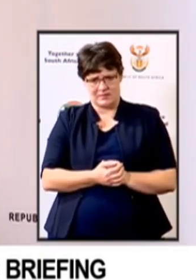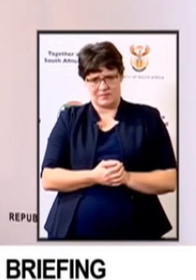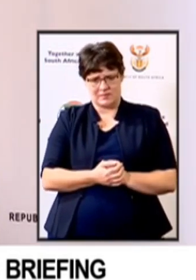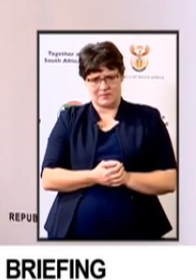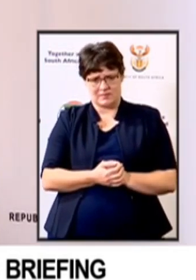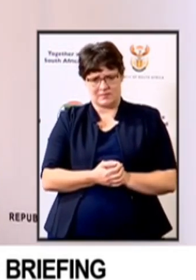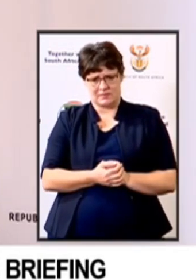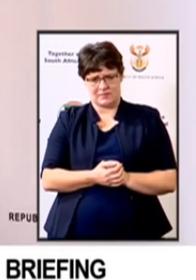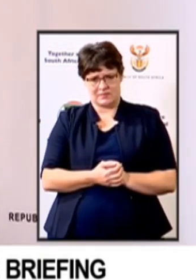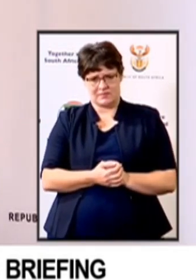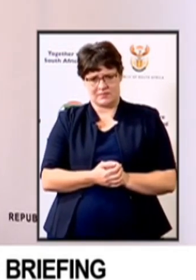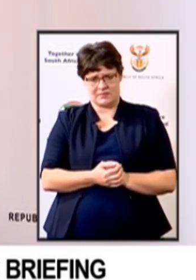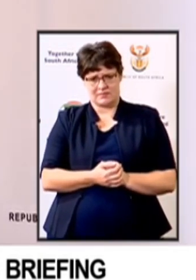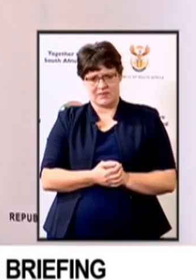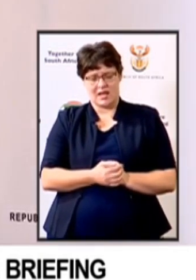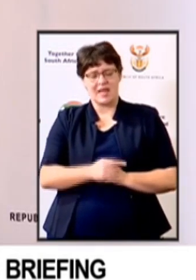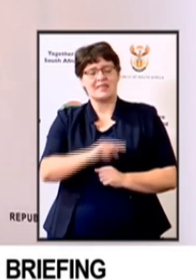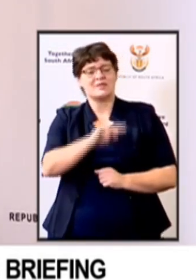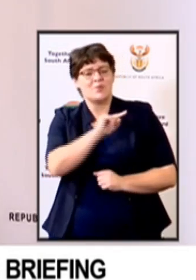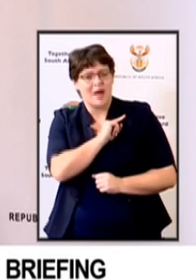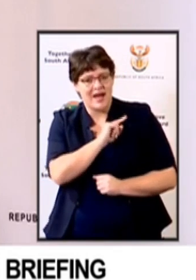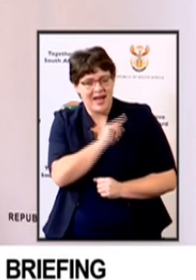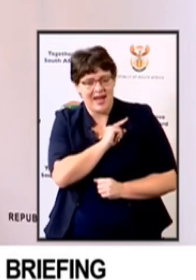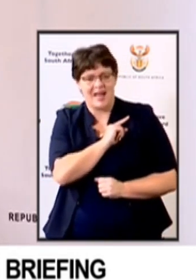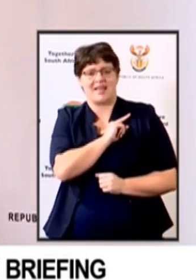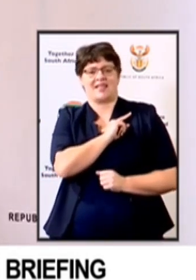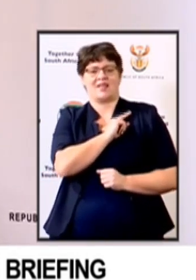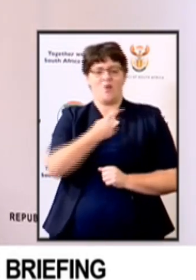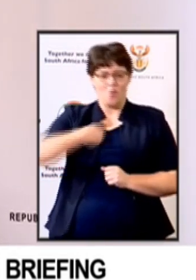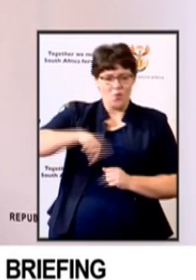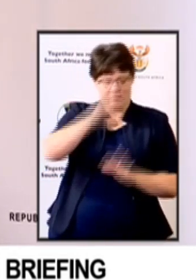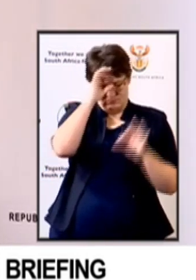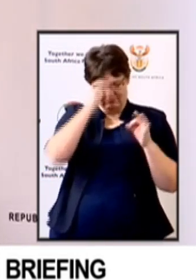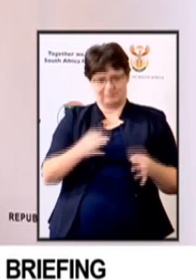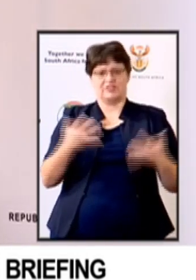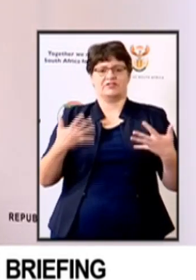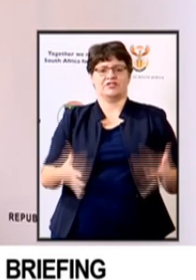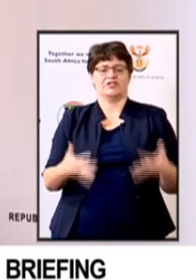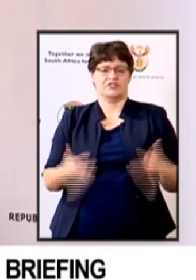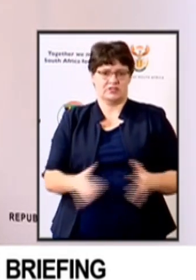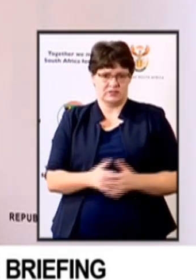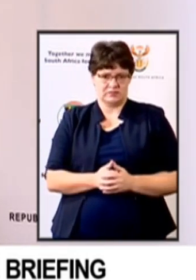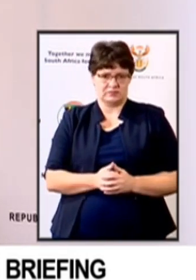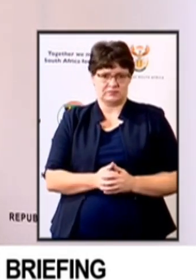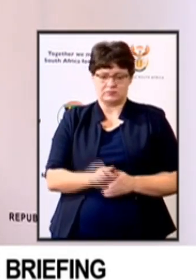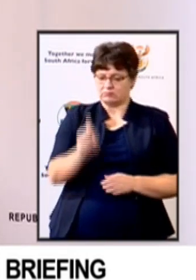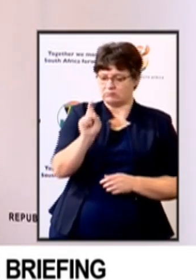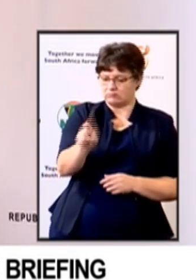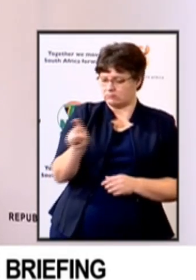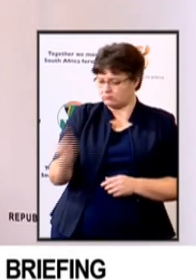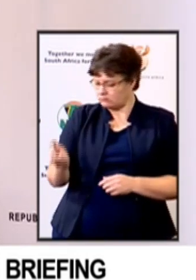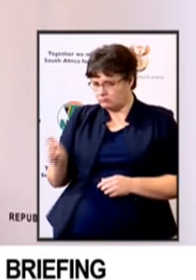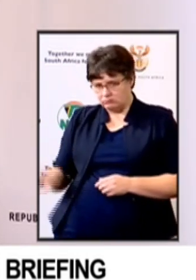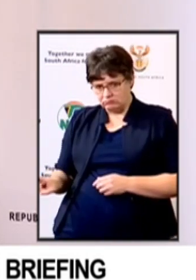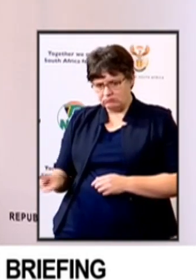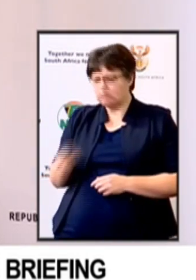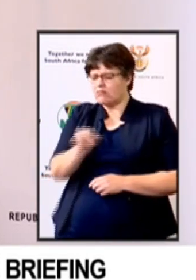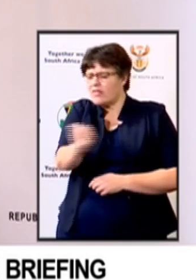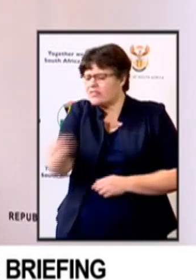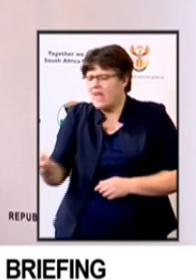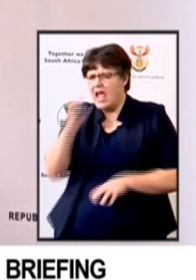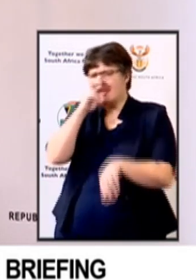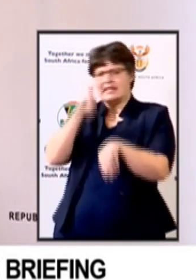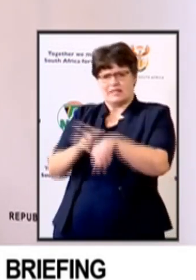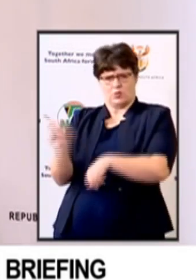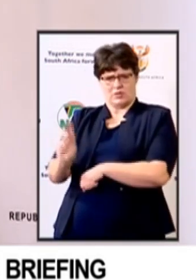That is why we've taken the trouble of determining the needs of each phase. And